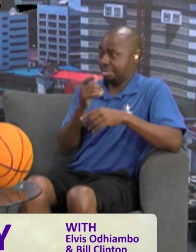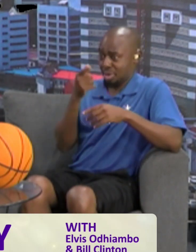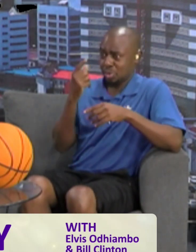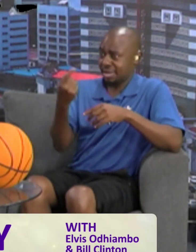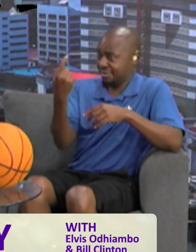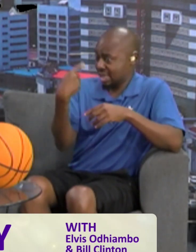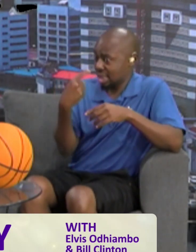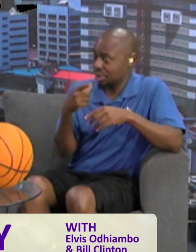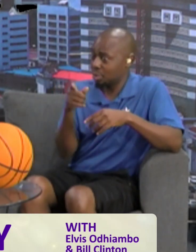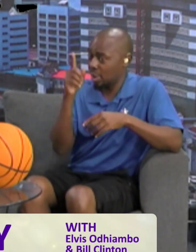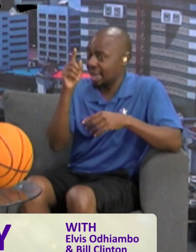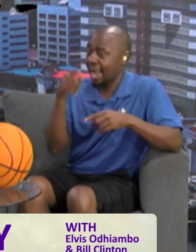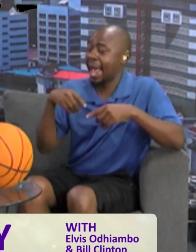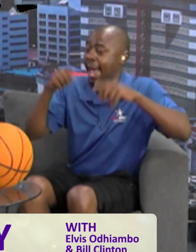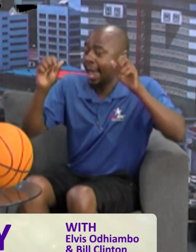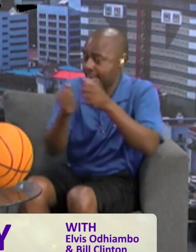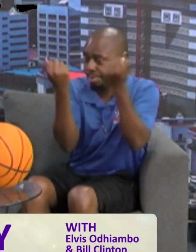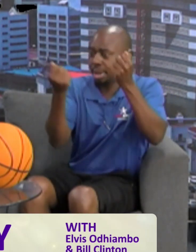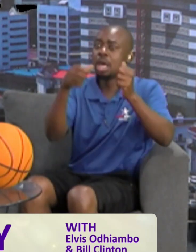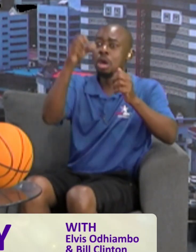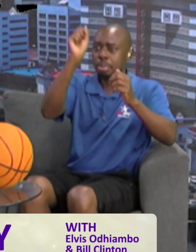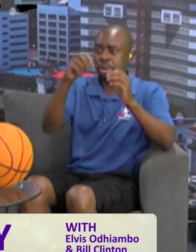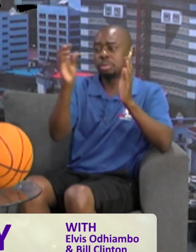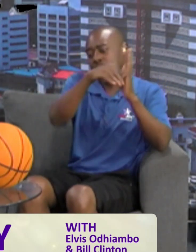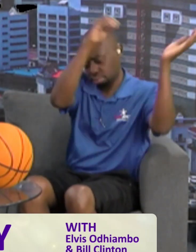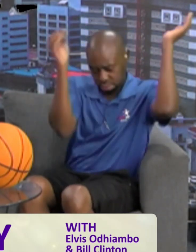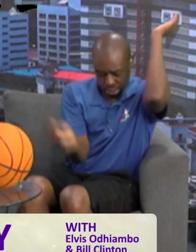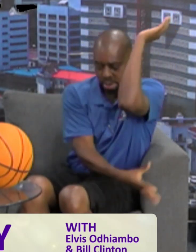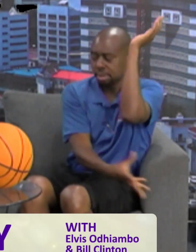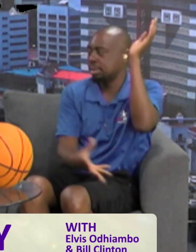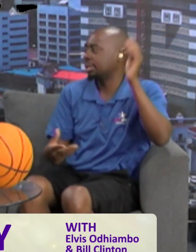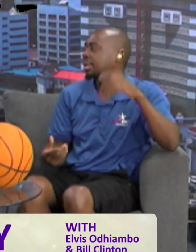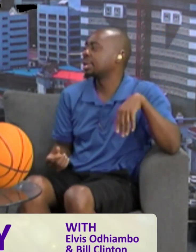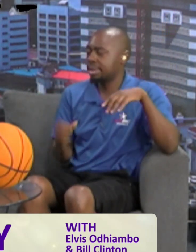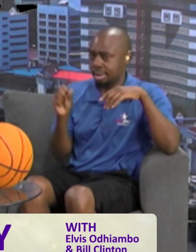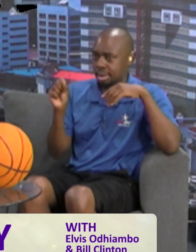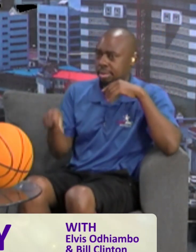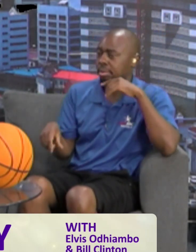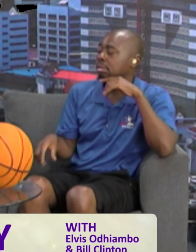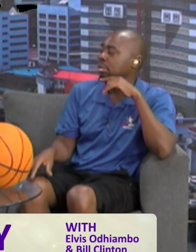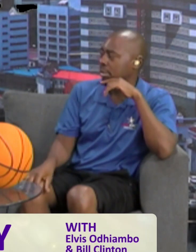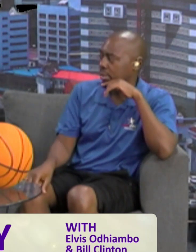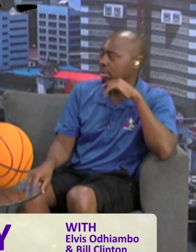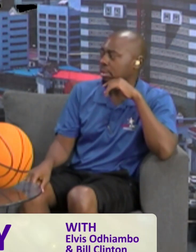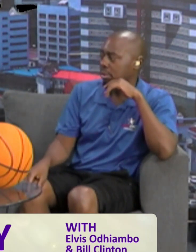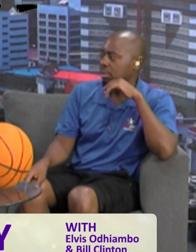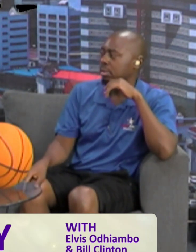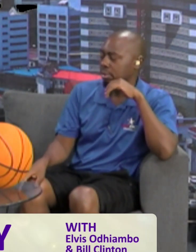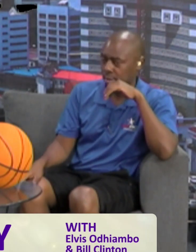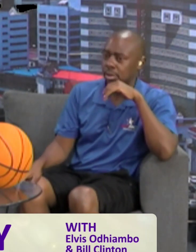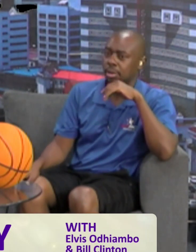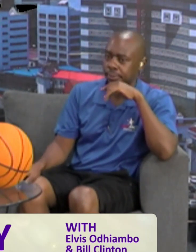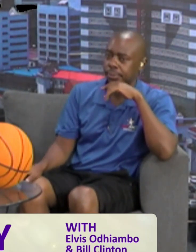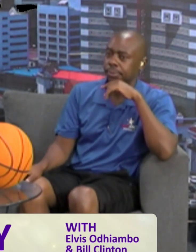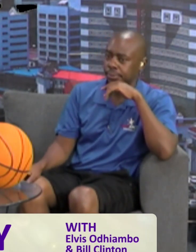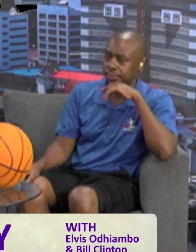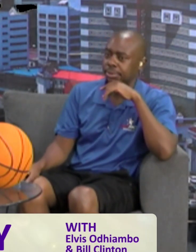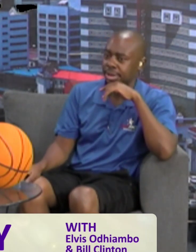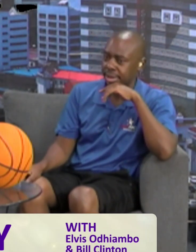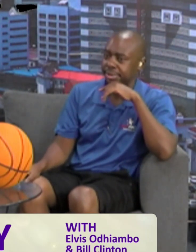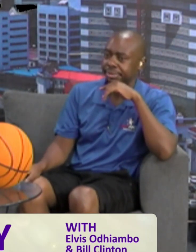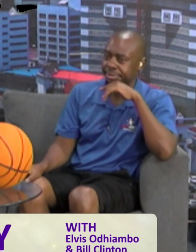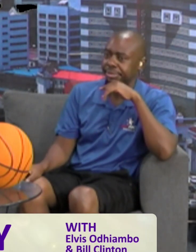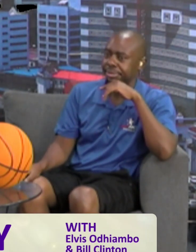sanctions that are coming up, very many people are fearing. And if you are hit with the sanction, right, then you can lose point and be